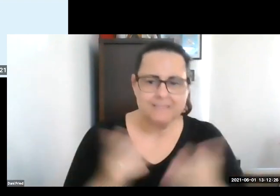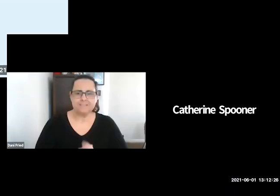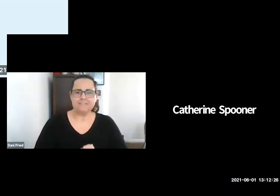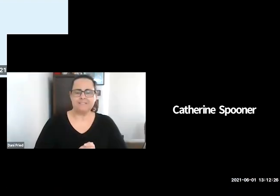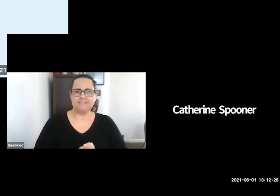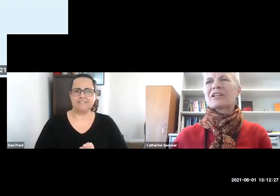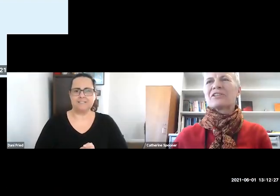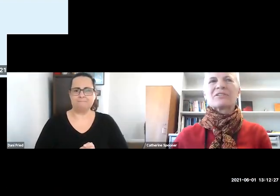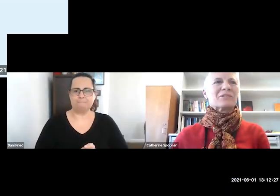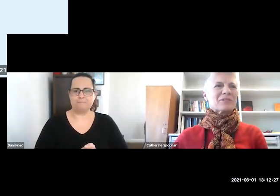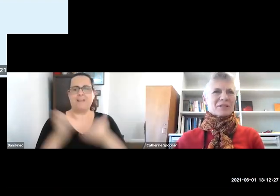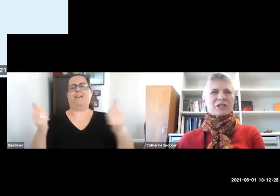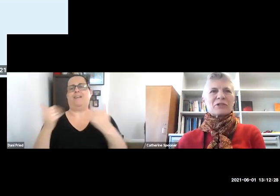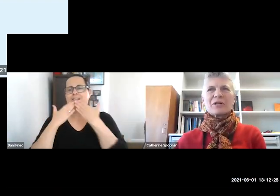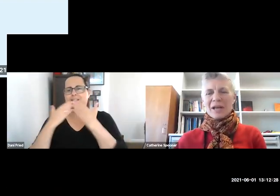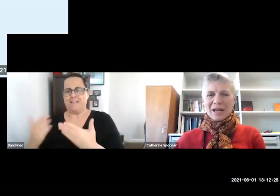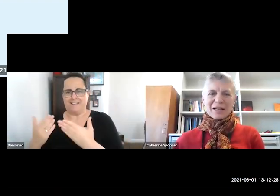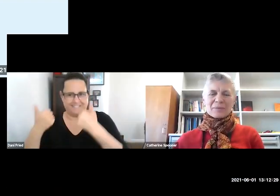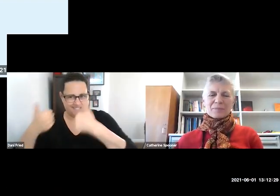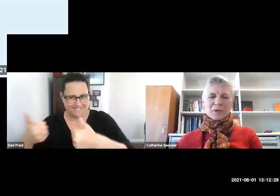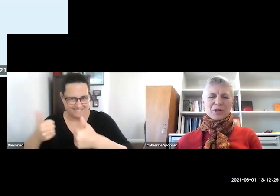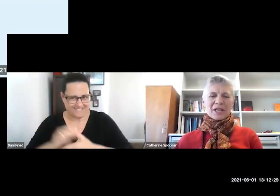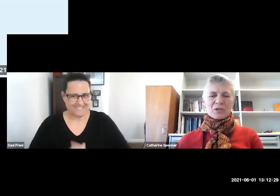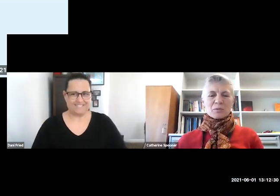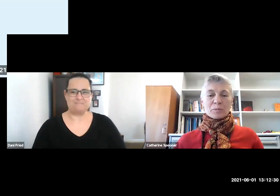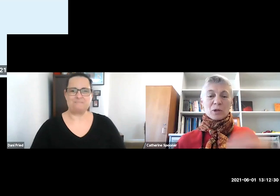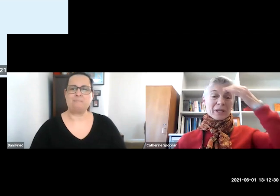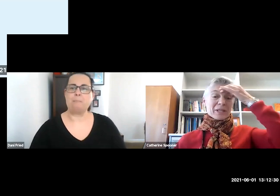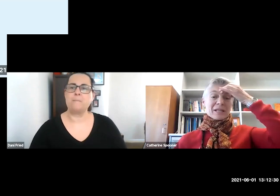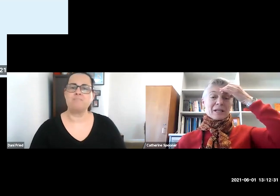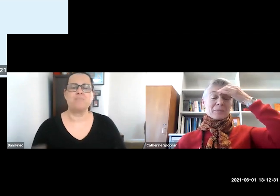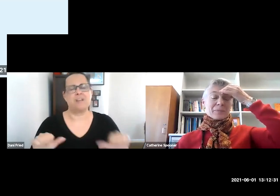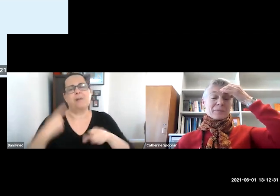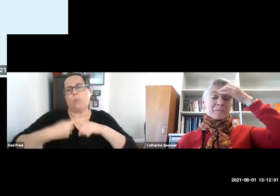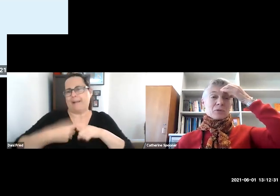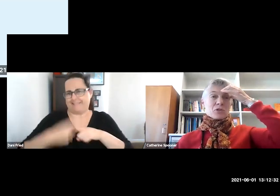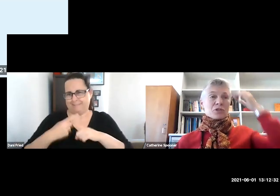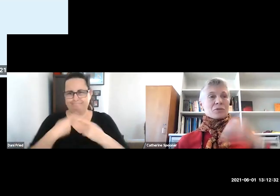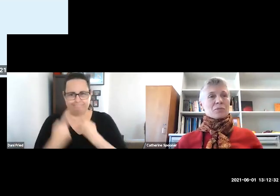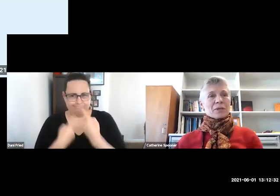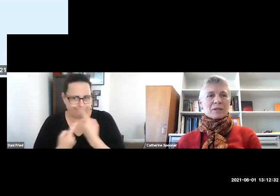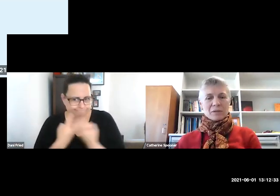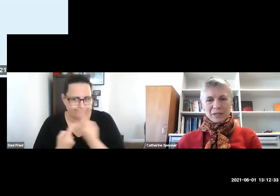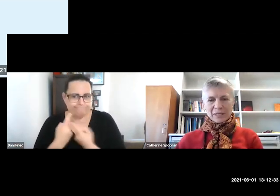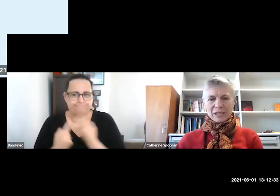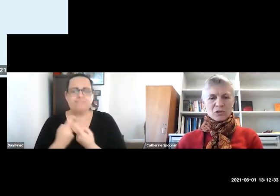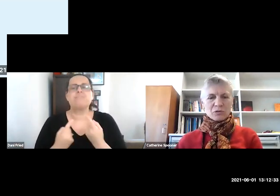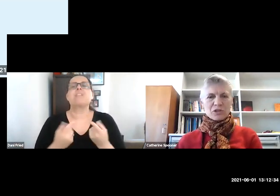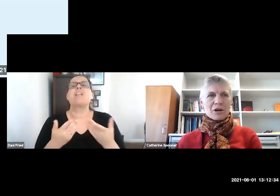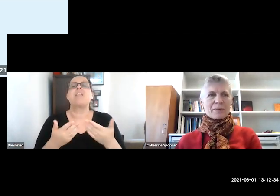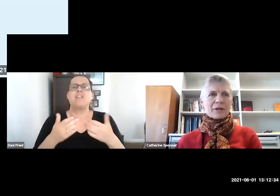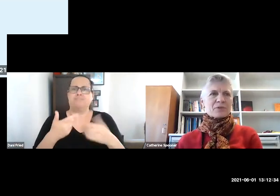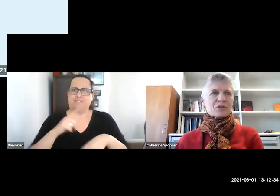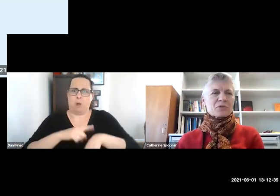Ah, thank you. Thank you. Okay, so I will be quick because we're getting